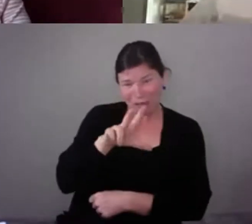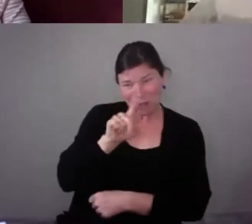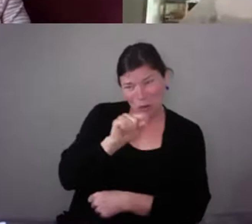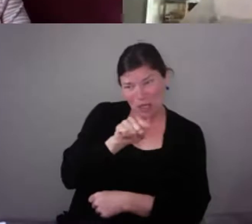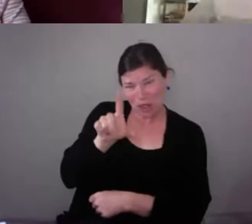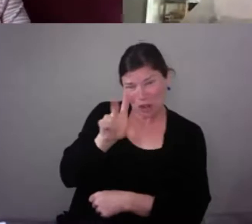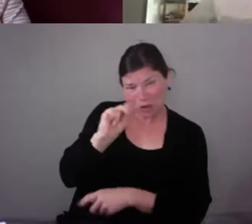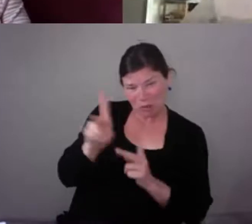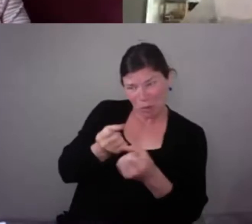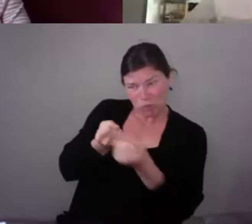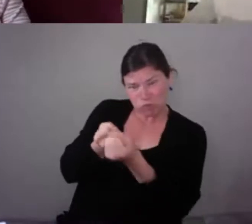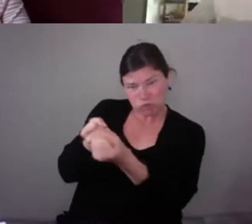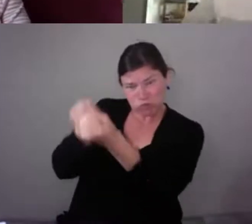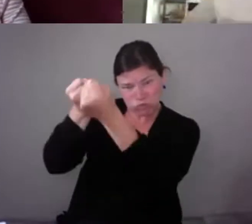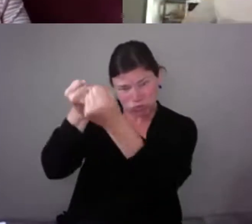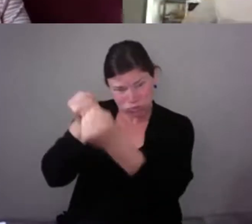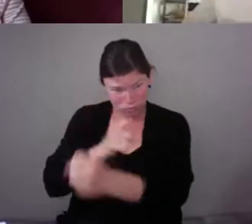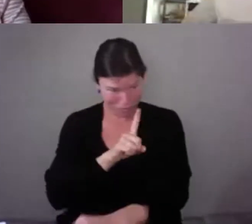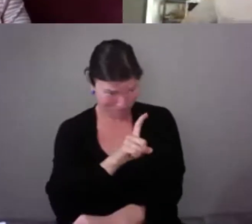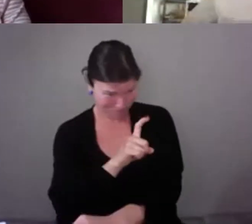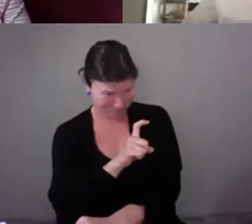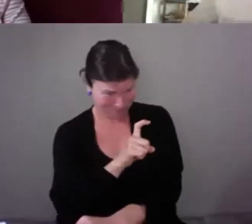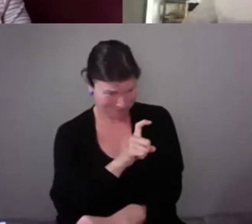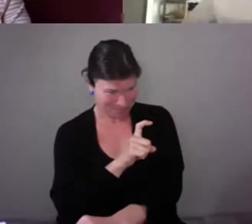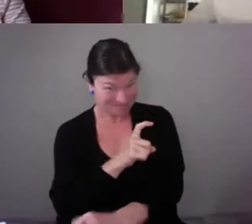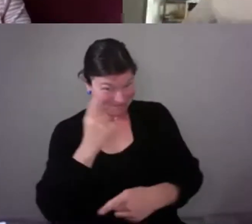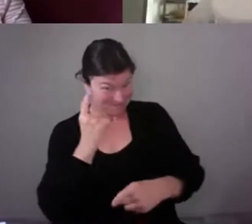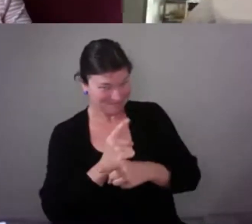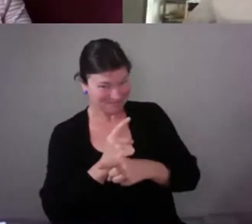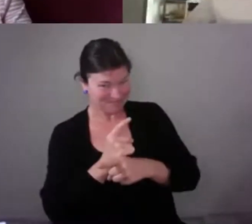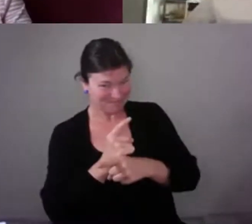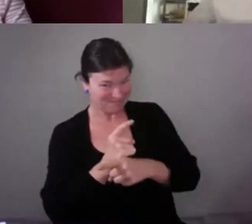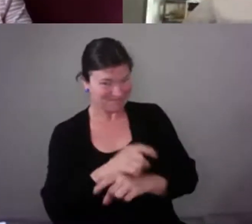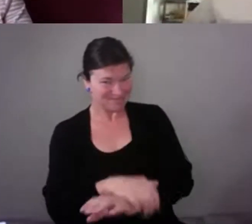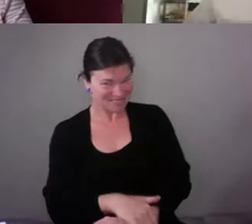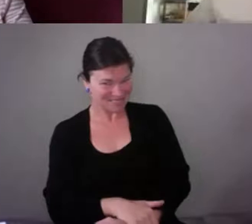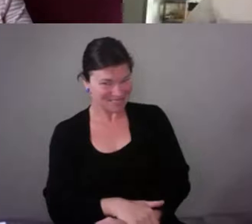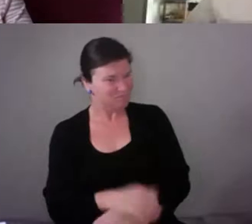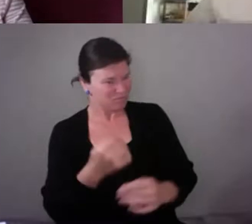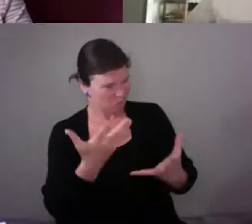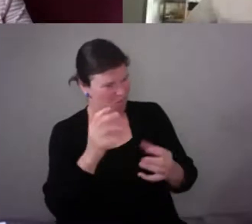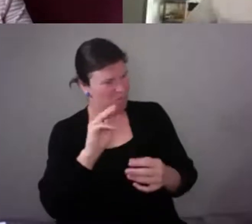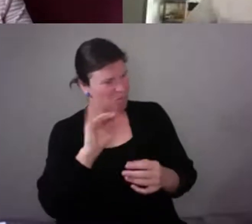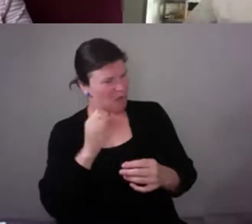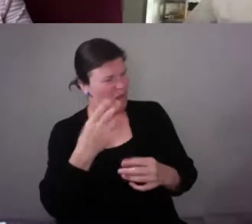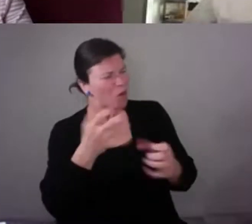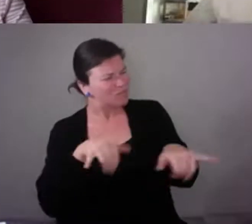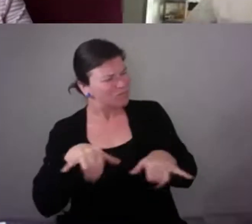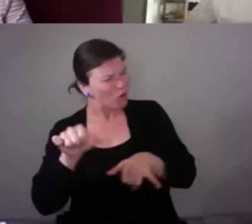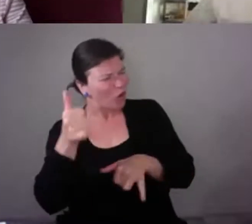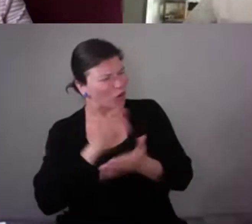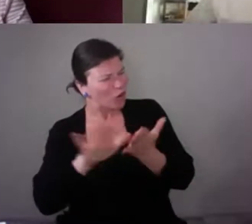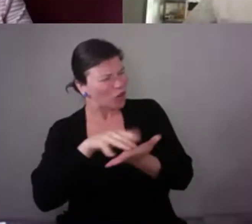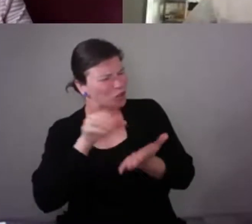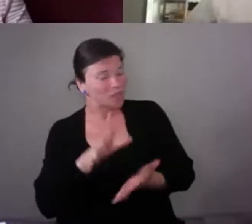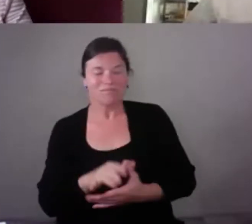standing up for you, saying Micah deserves to go to college and be in the dorm just like the rest of us. Yeah, and I had